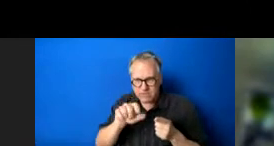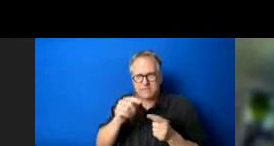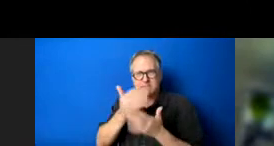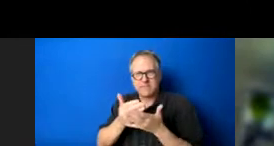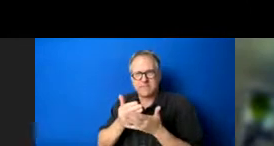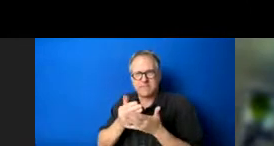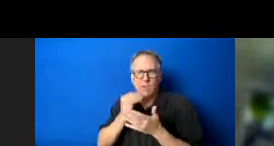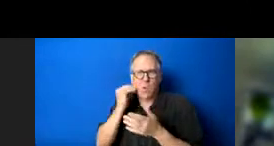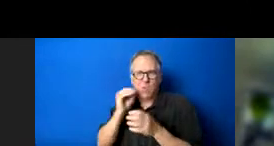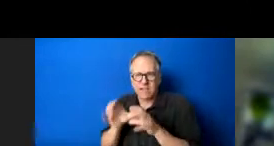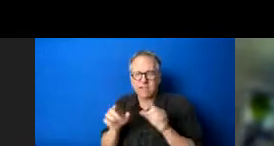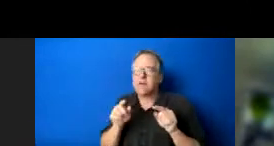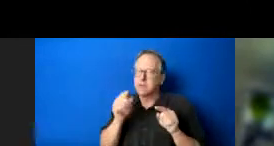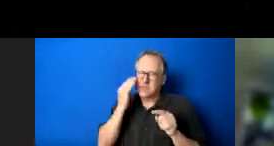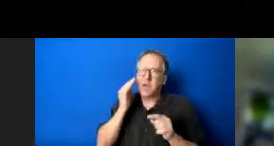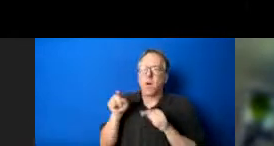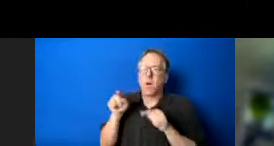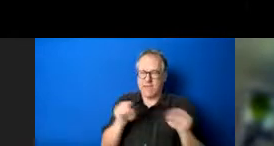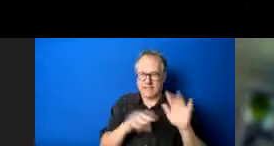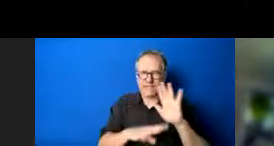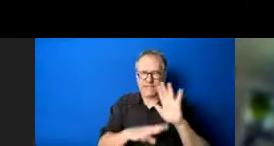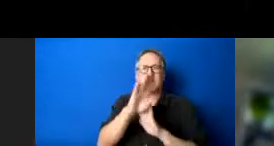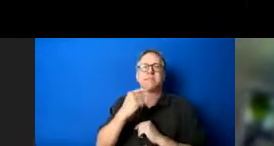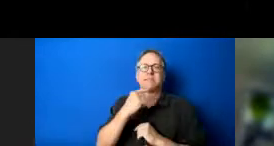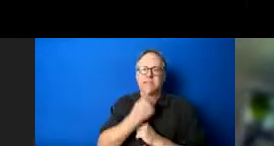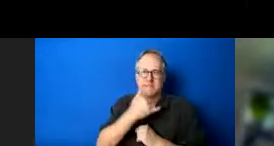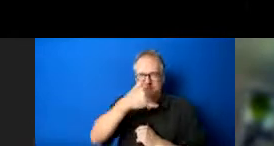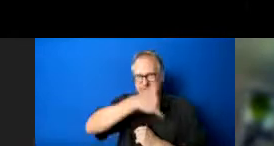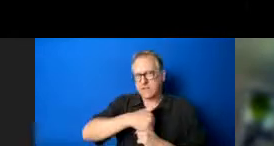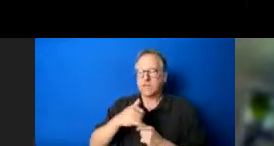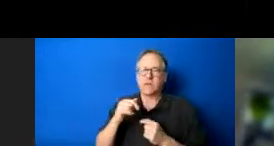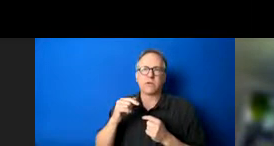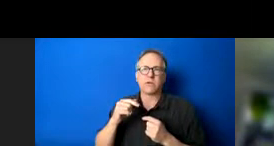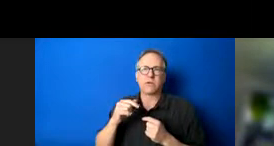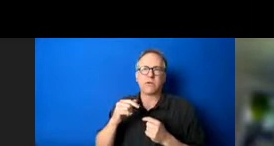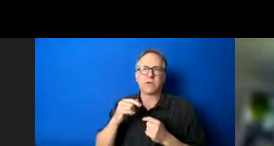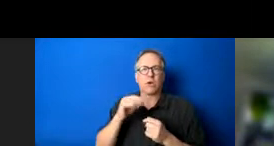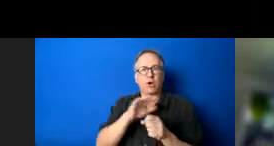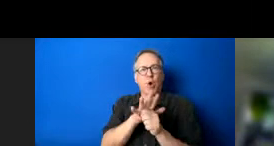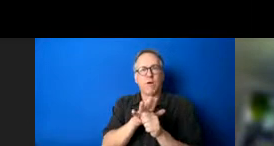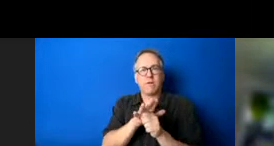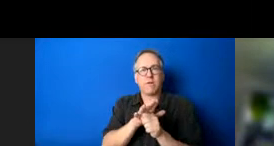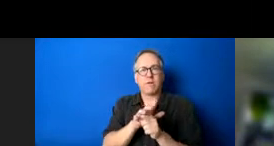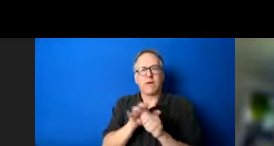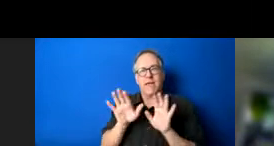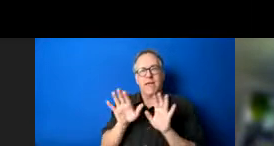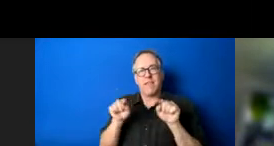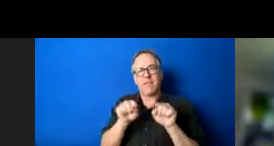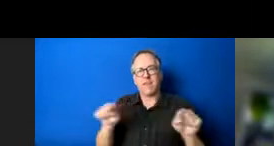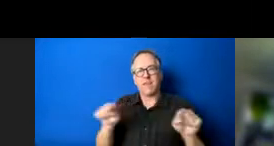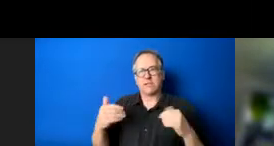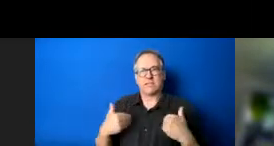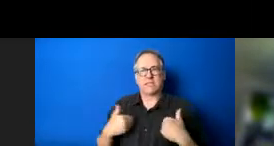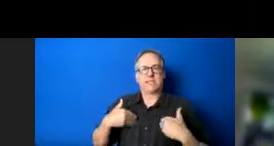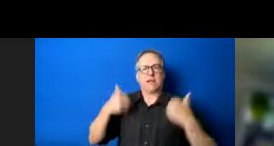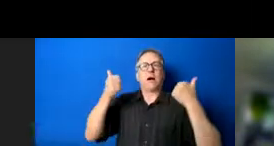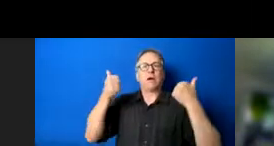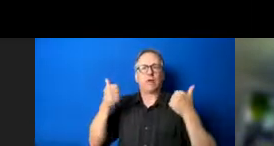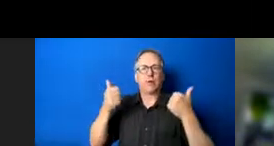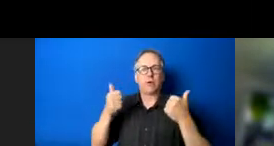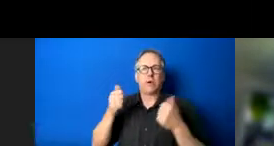ethnic groups have developed severe COVID-19 at lower ages, or when people